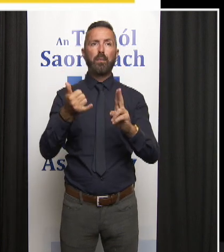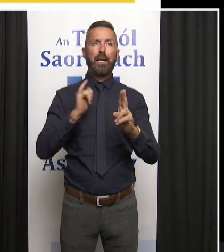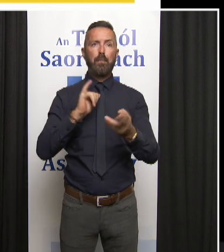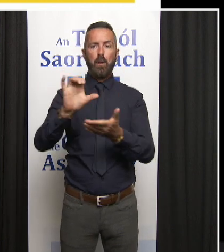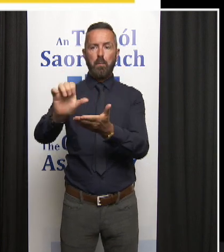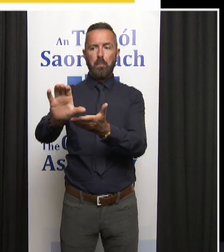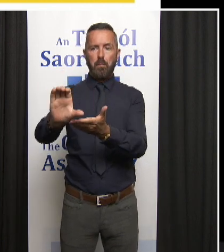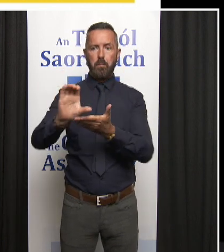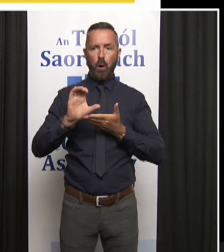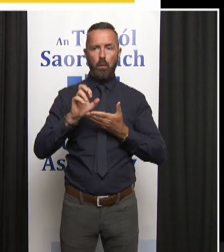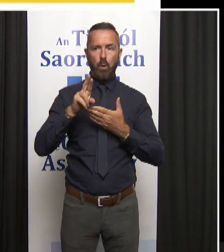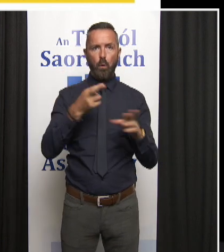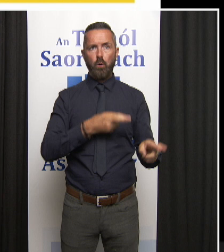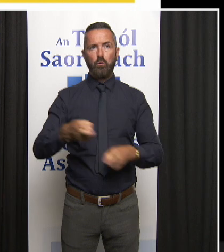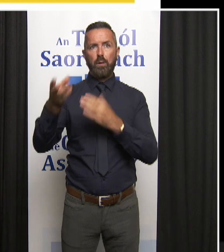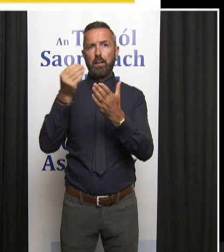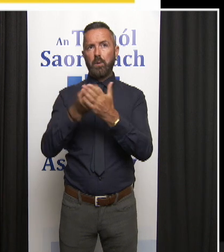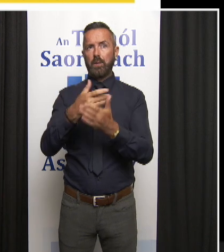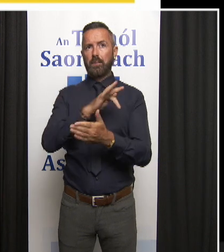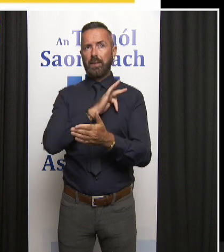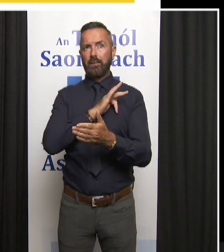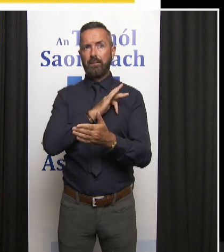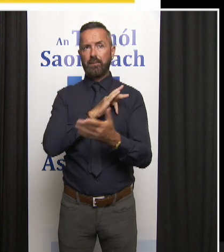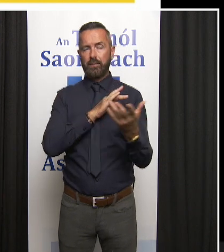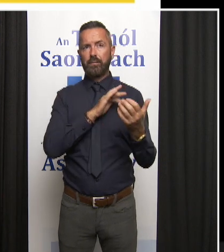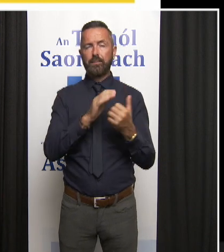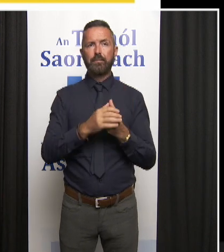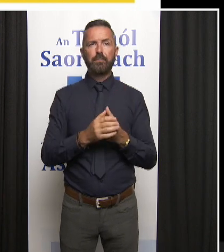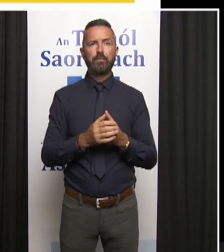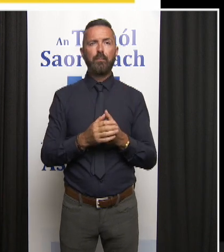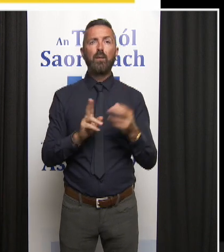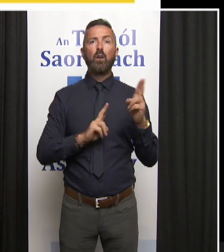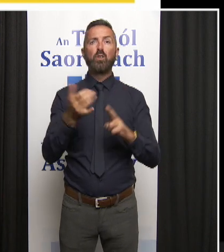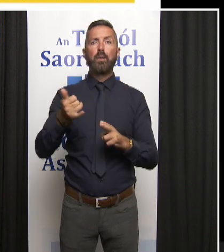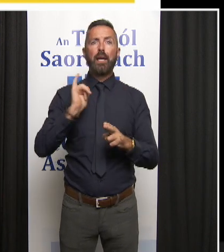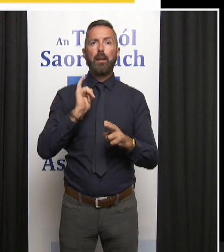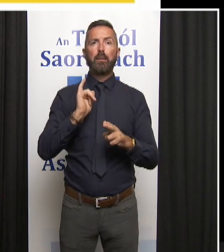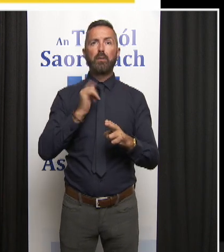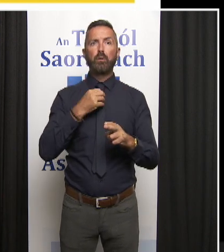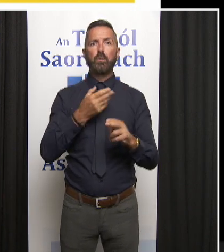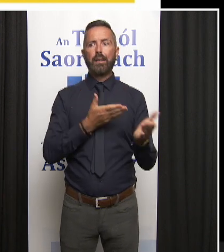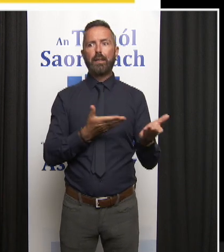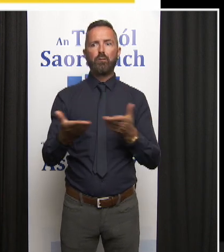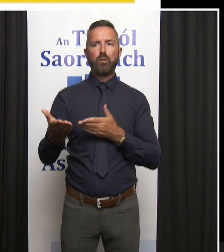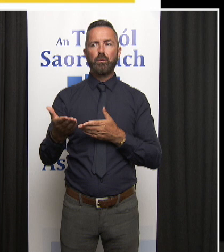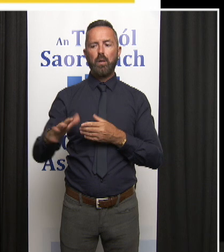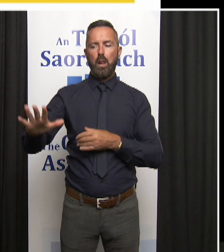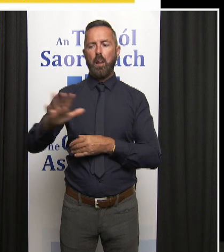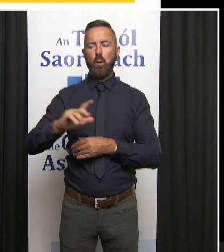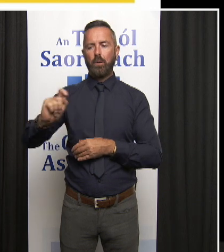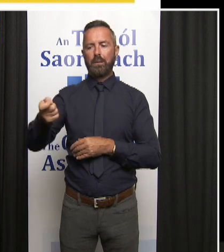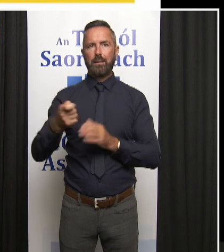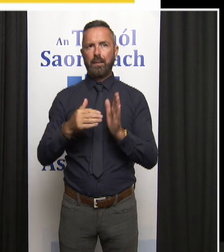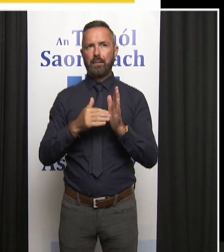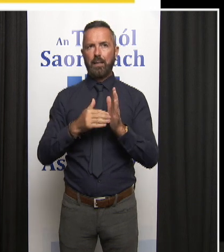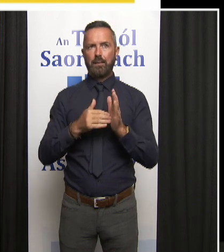funds. As someone previously said, budgets should generally follow functions. They should be able to introduce local taxes, and certainly some of the funds from property